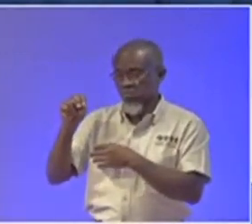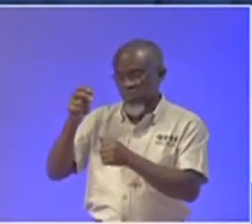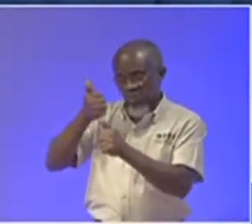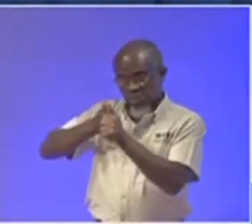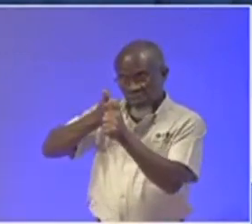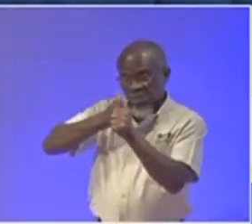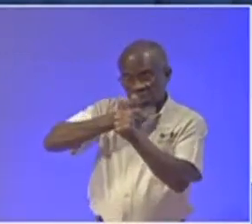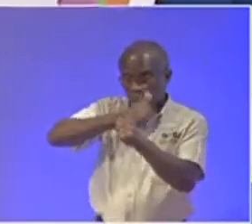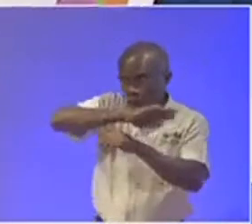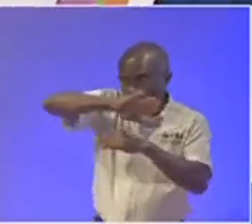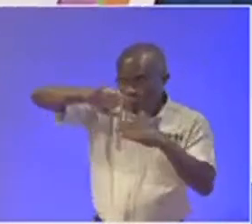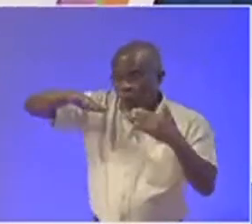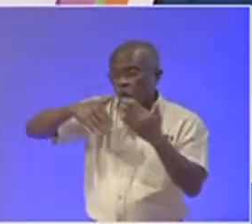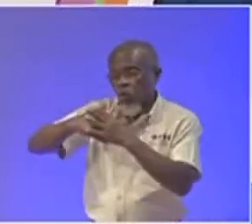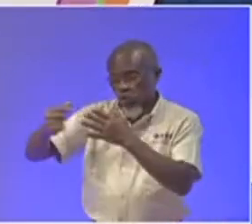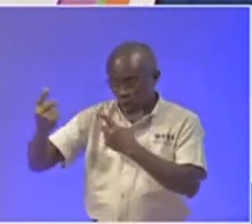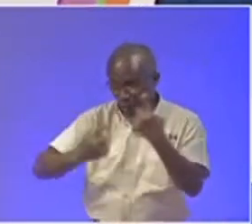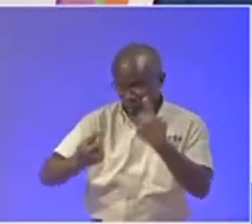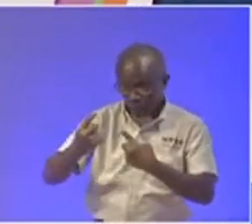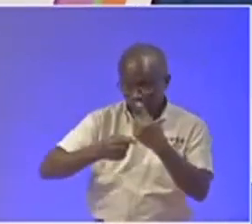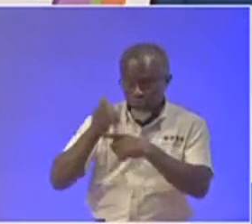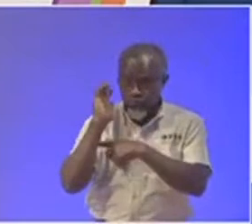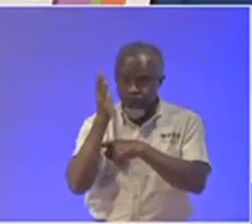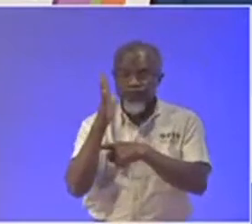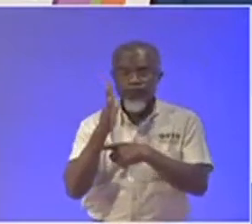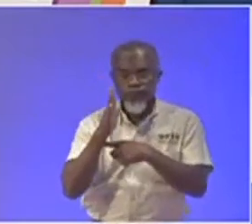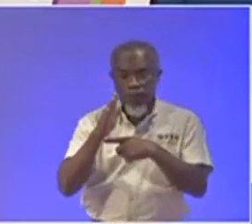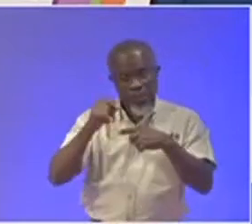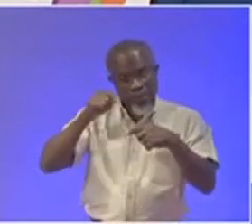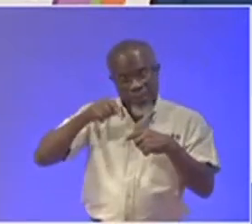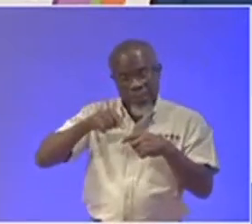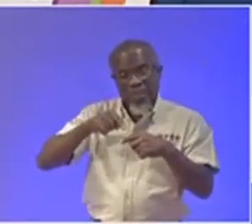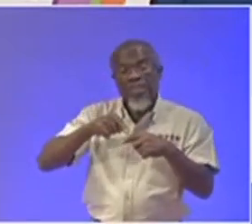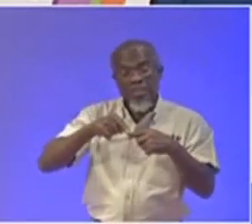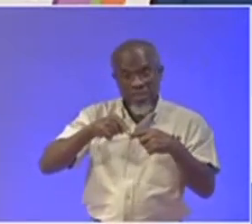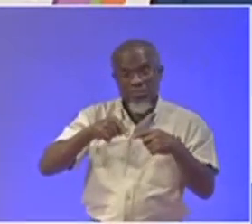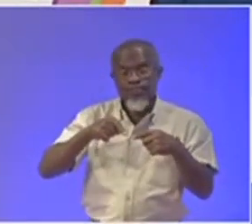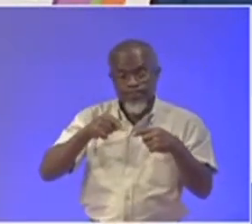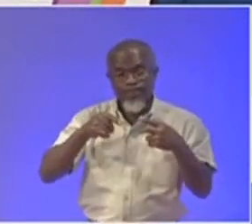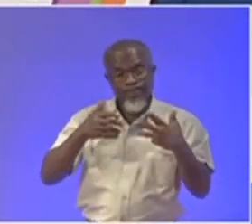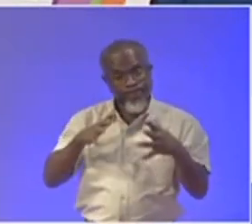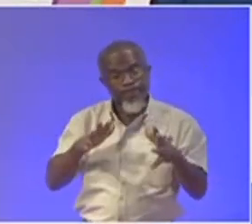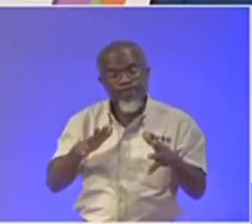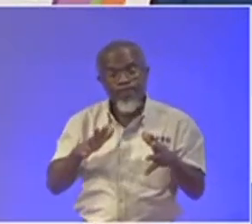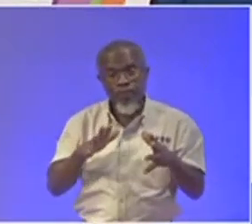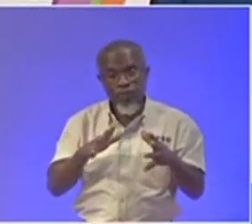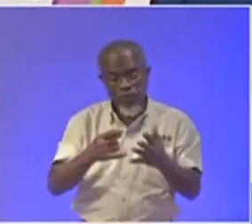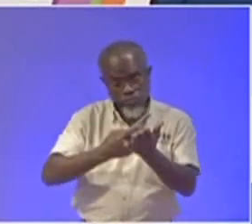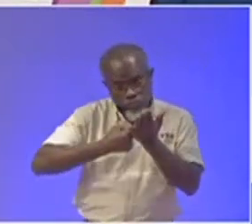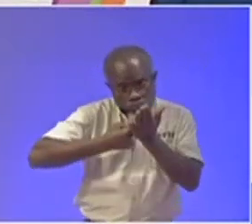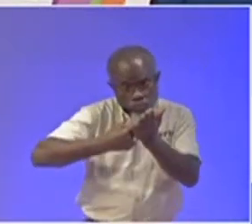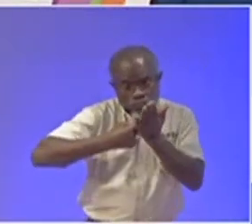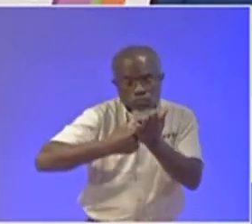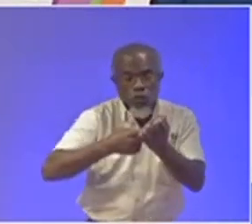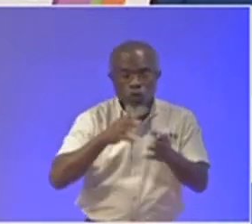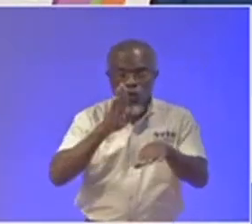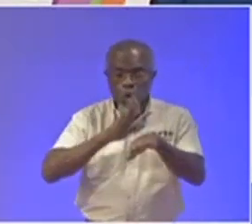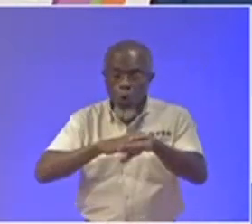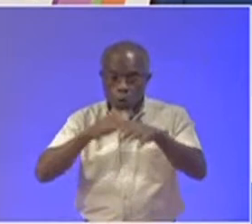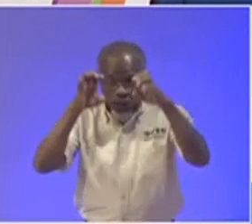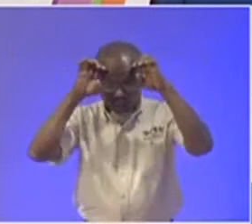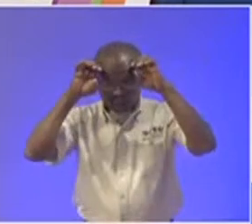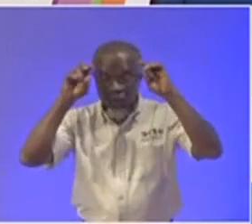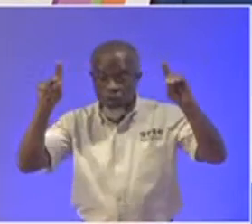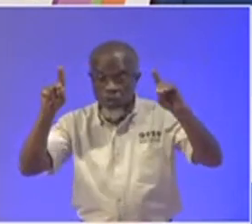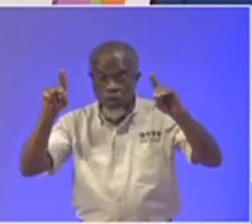the 8 episodes. And this has been the consultation on the education